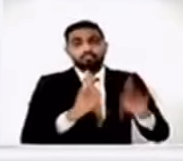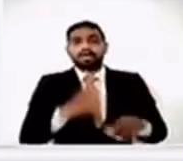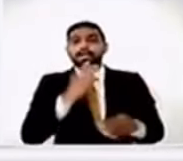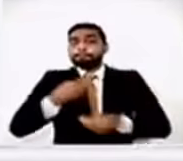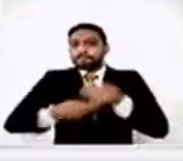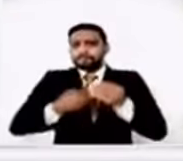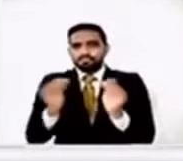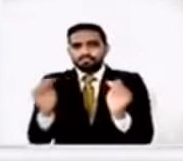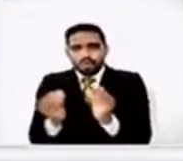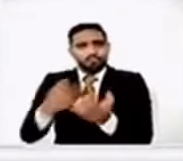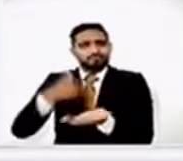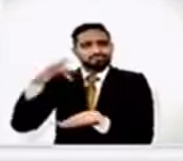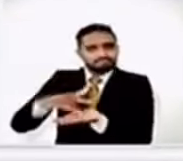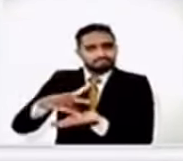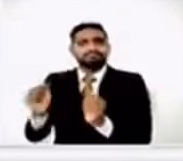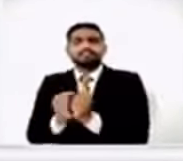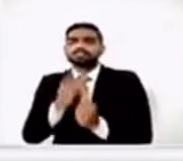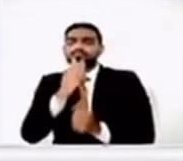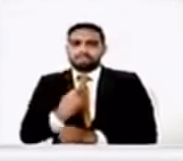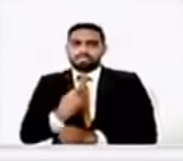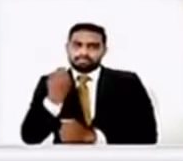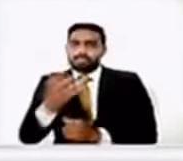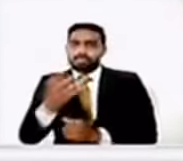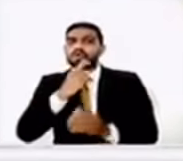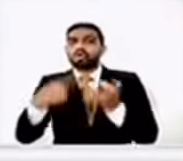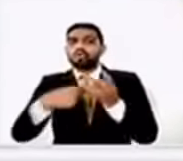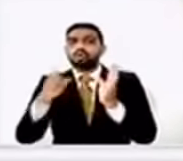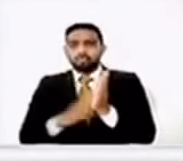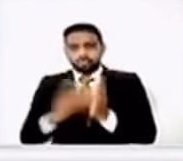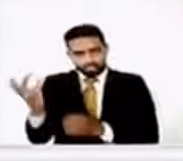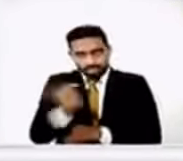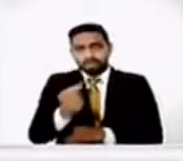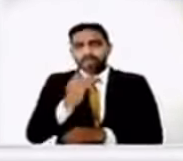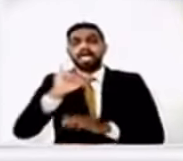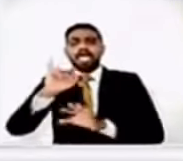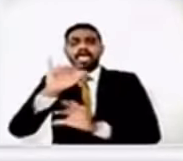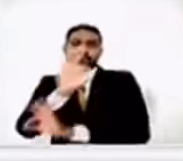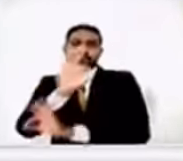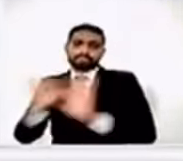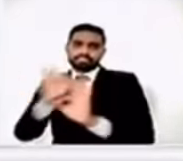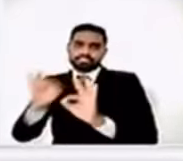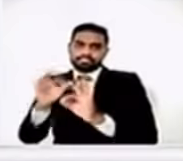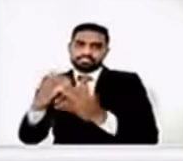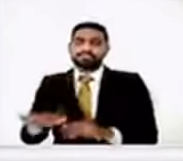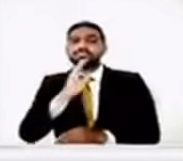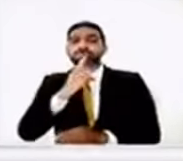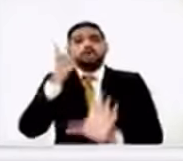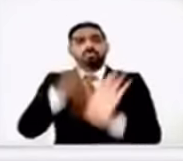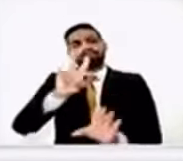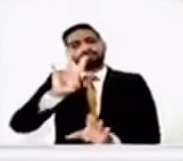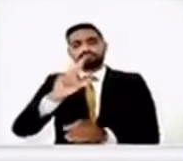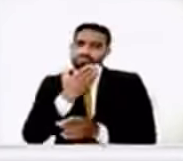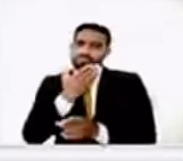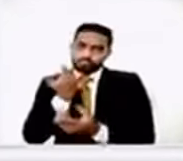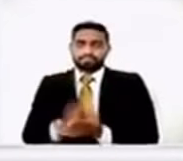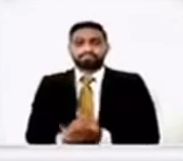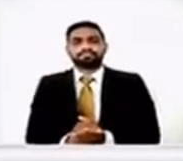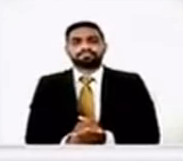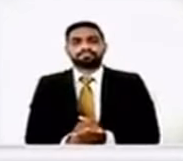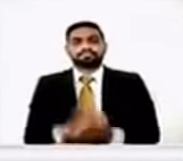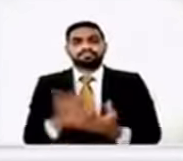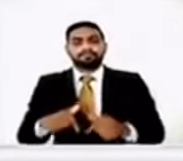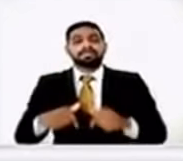of 6.25% and a payback period of 25 years. Permission will be granted for non-executive